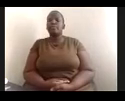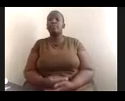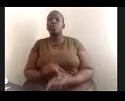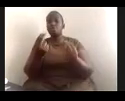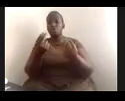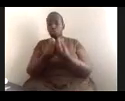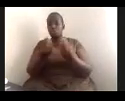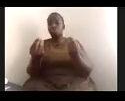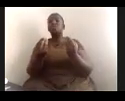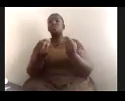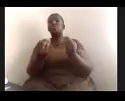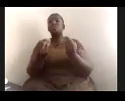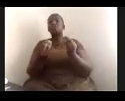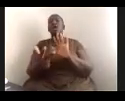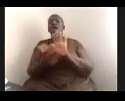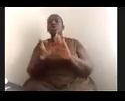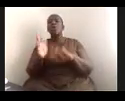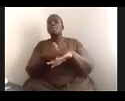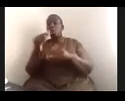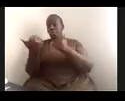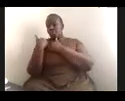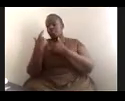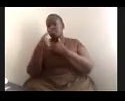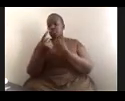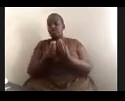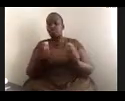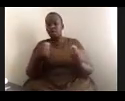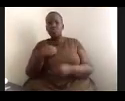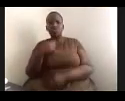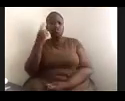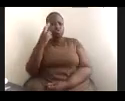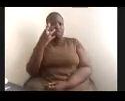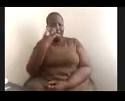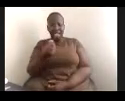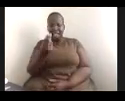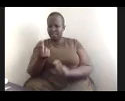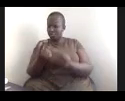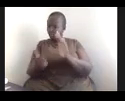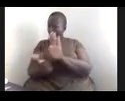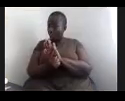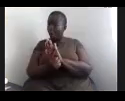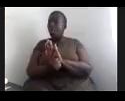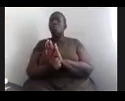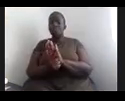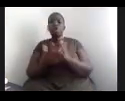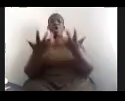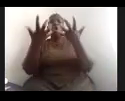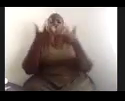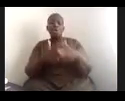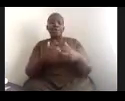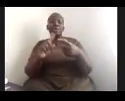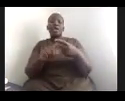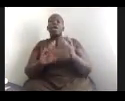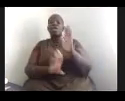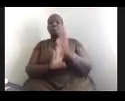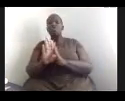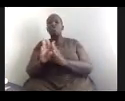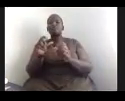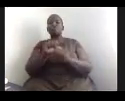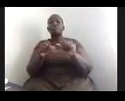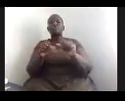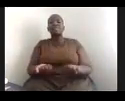Act is greater protection for children, and the reason we have this new law is to coordinate and improve social services to